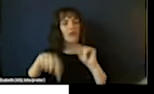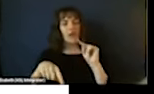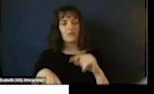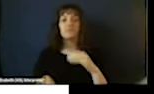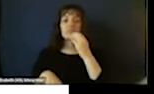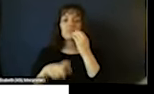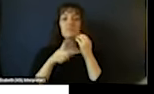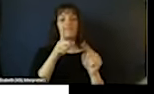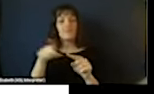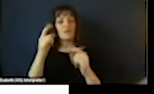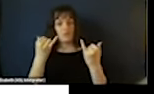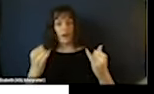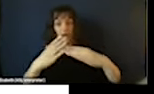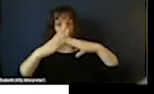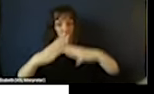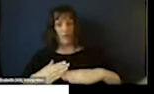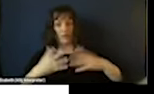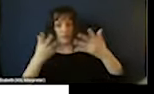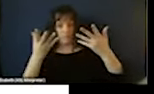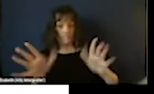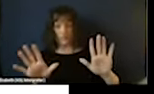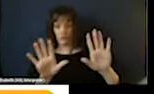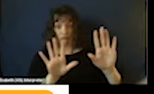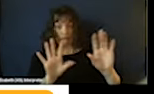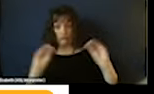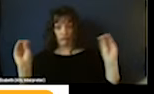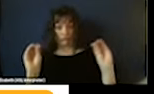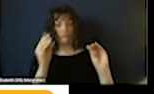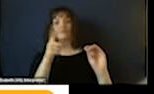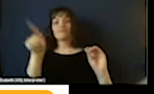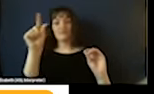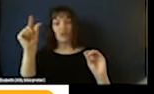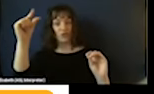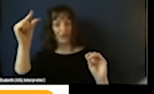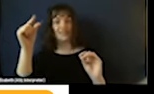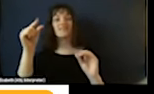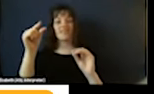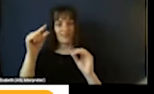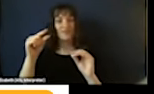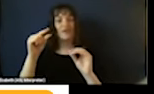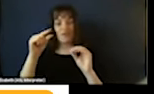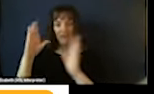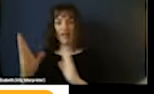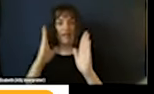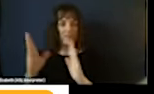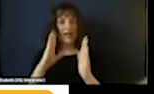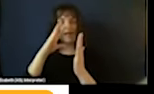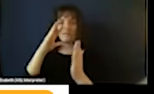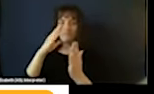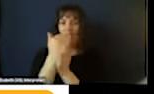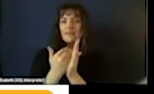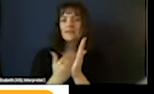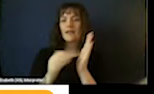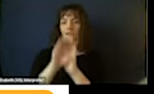then start your curriculum and lesson planning. Once you have your plan, you teach. And then it's a very important step to